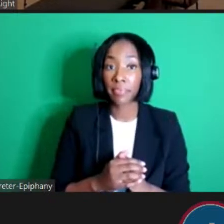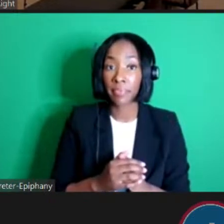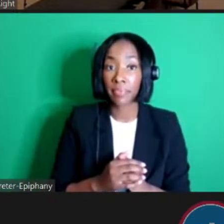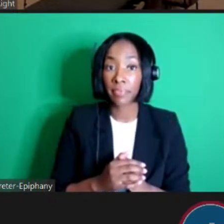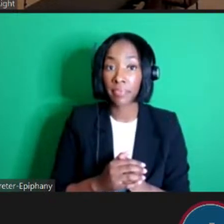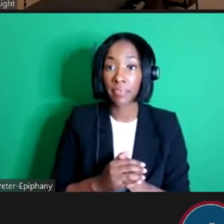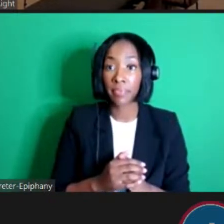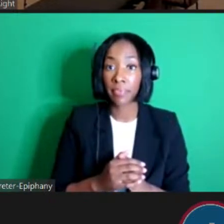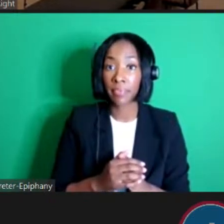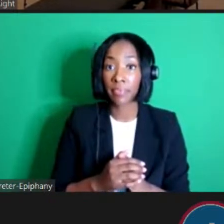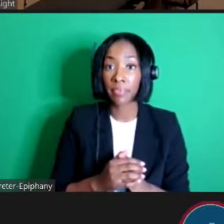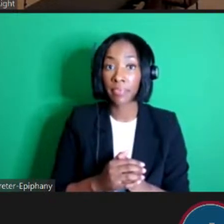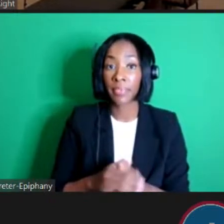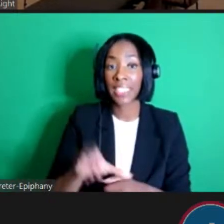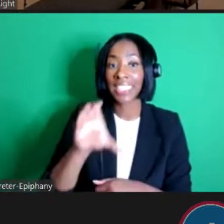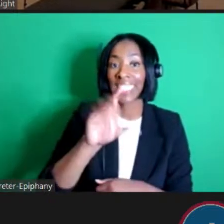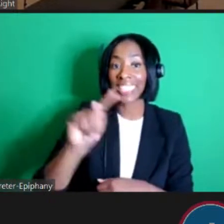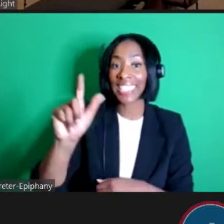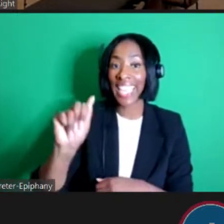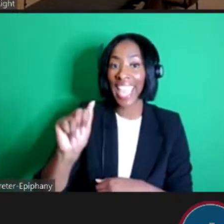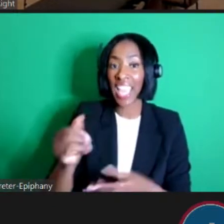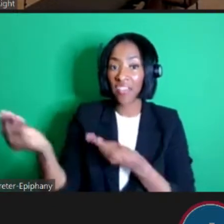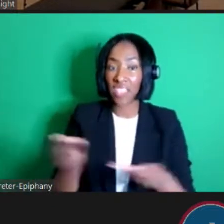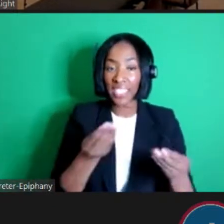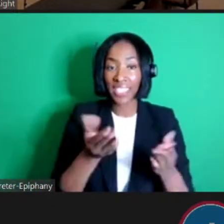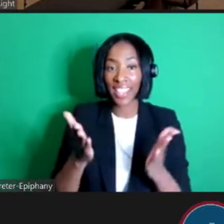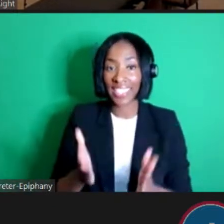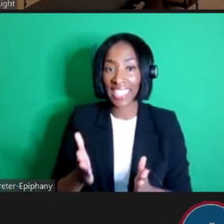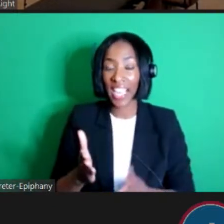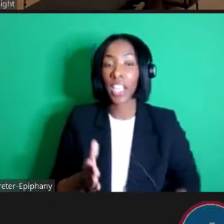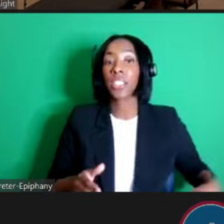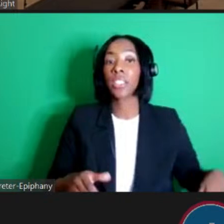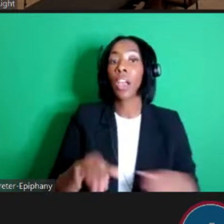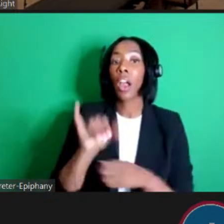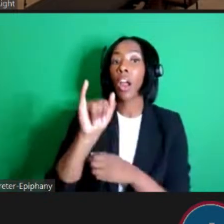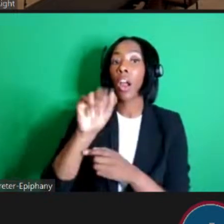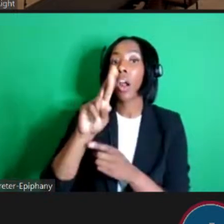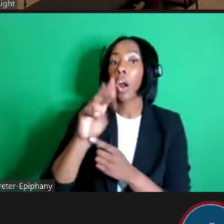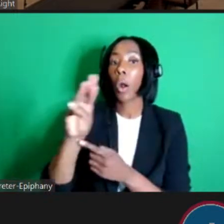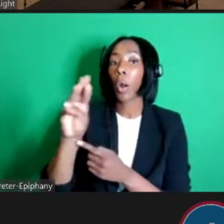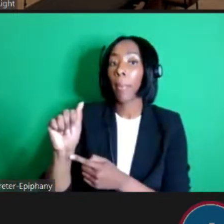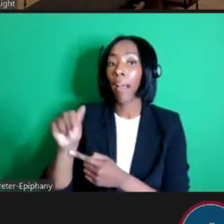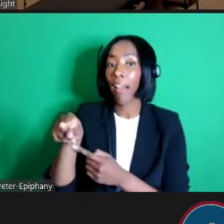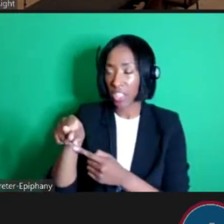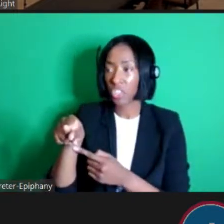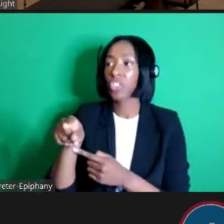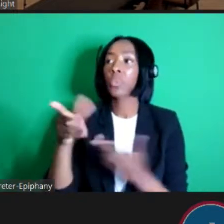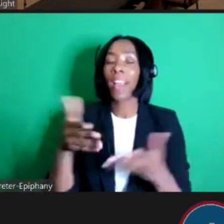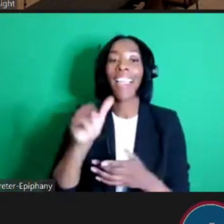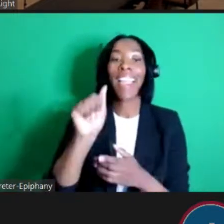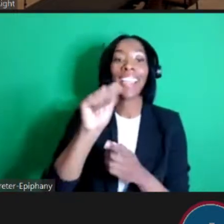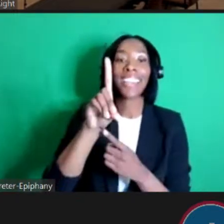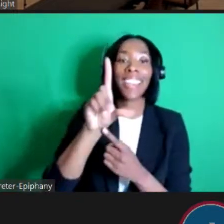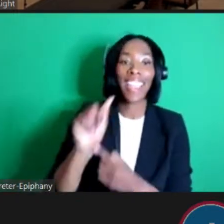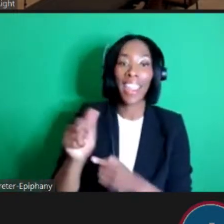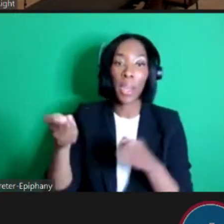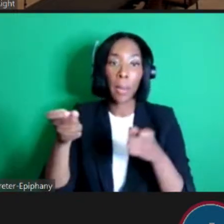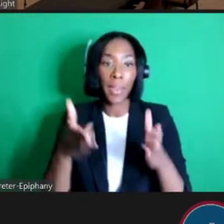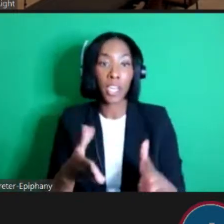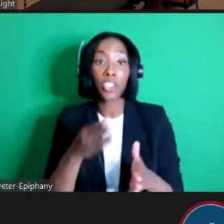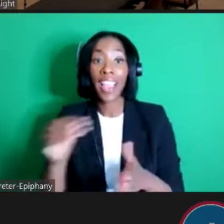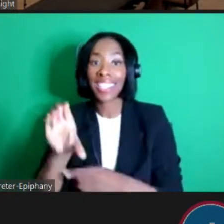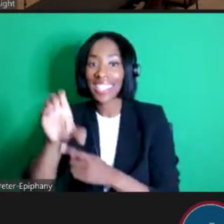is our CTA facilitators, Irma Gomez Fierro. She's the ADA manager and CTA